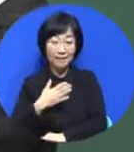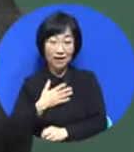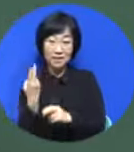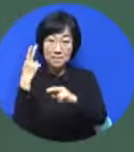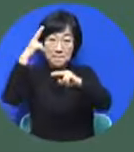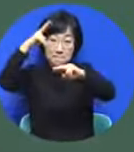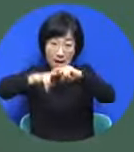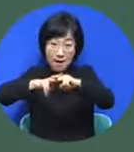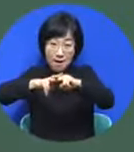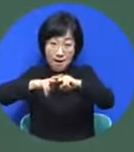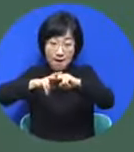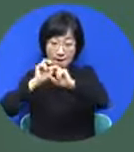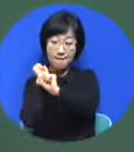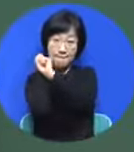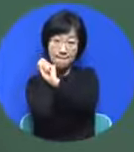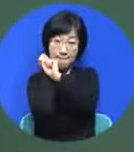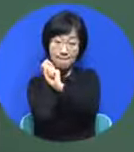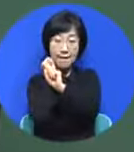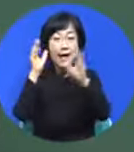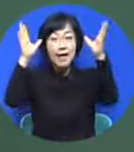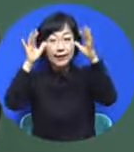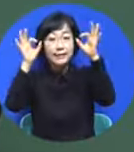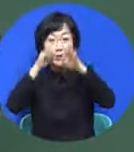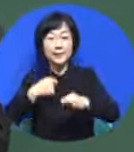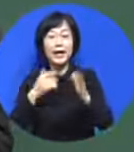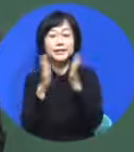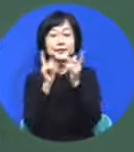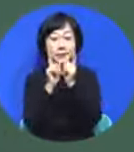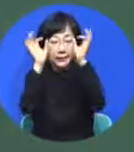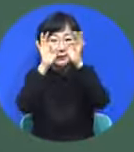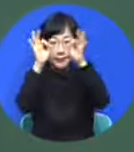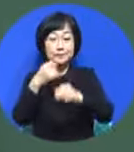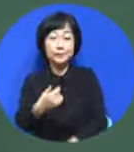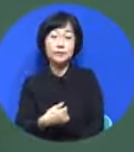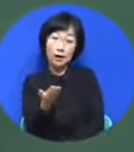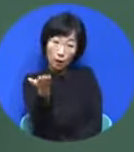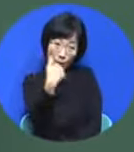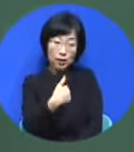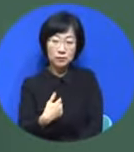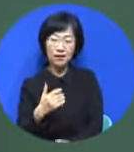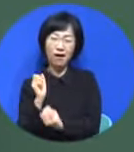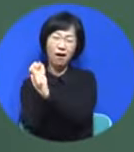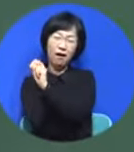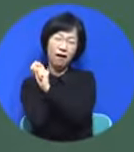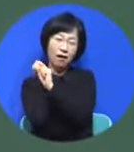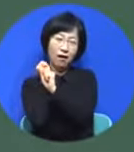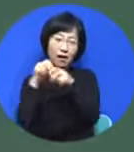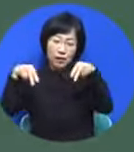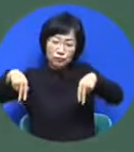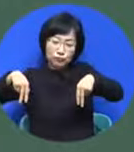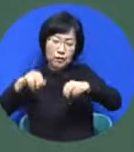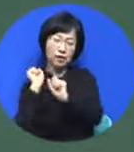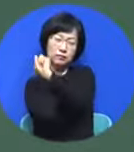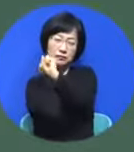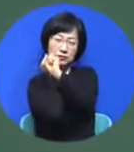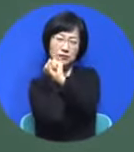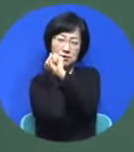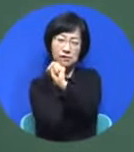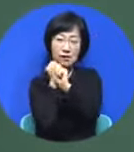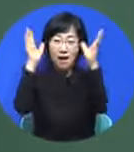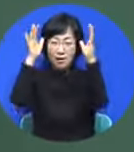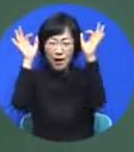to the owner. So the owner said, is that right? Okay, then bring my cart. Bring my cart and you can drive me around so that I can